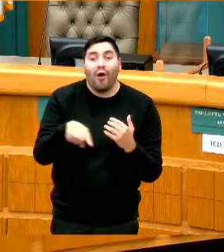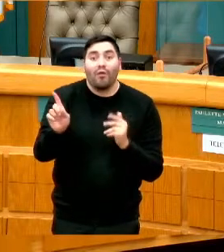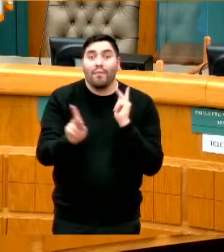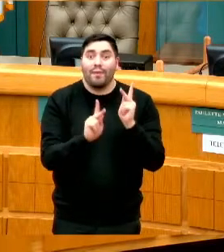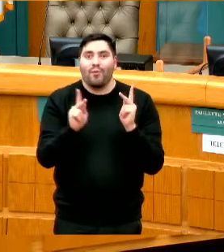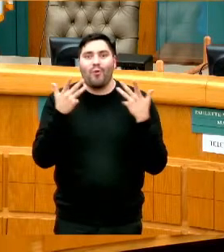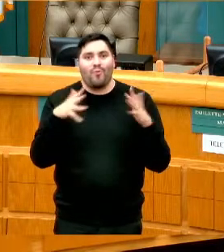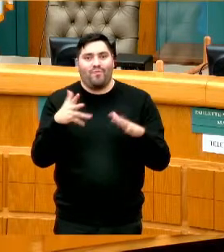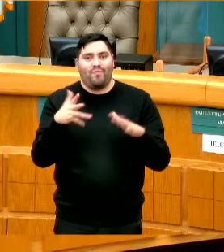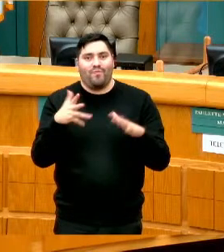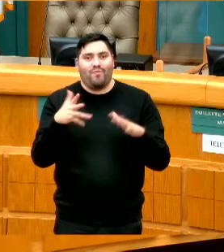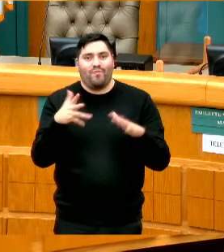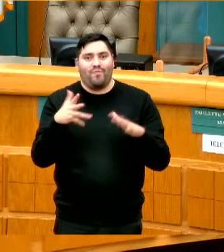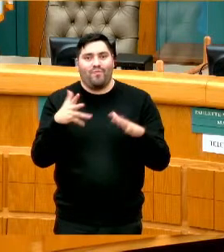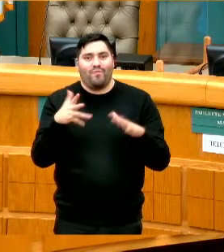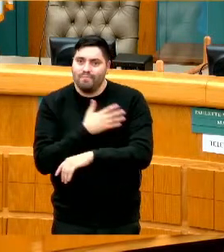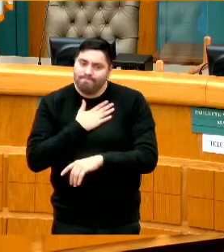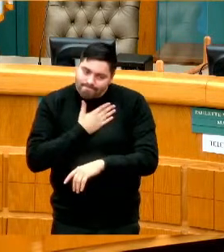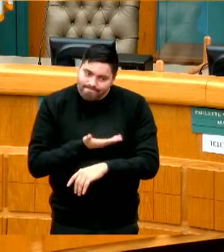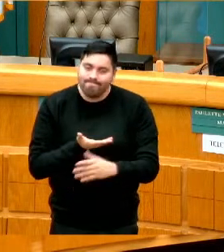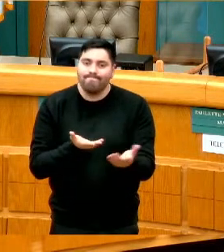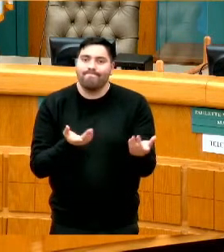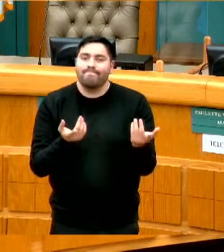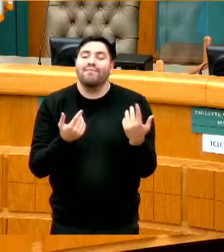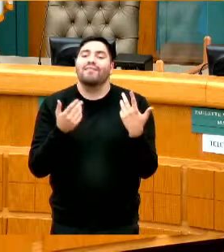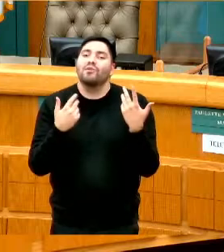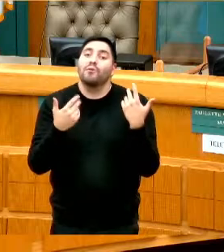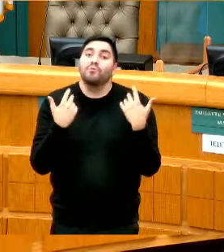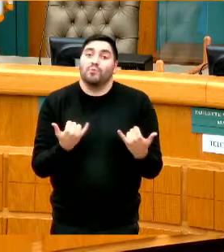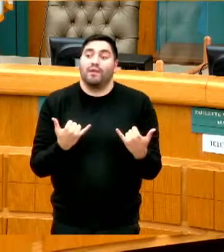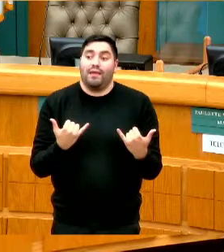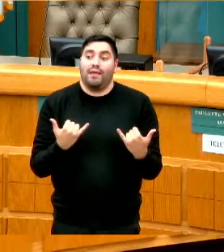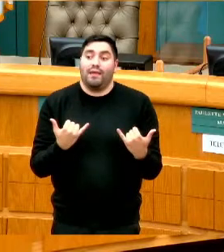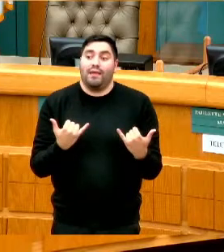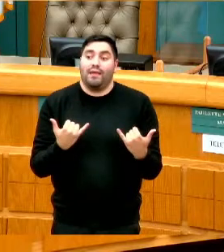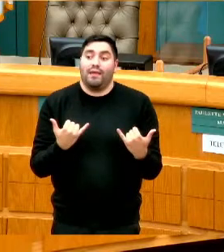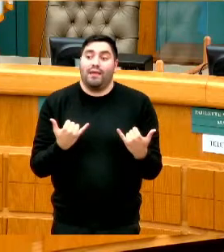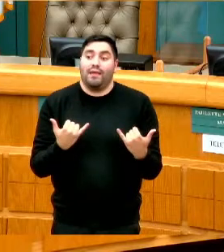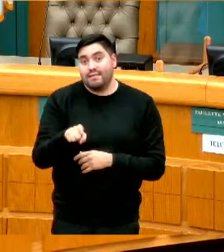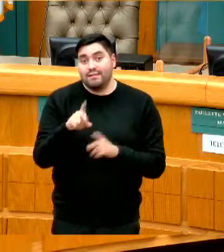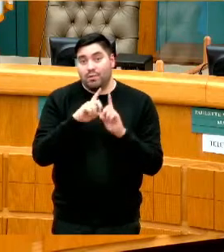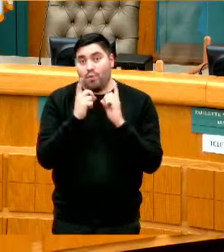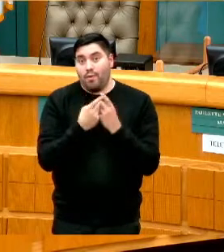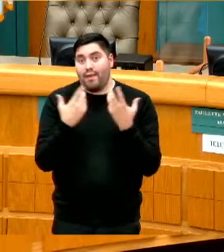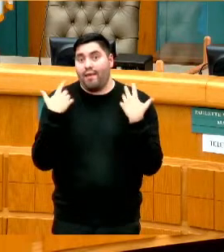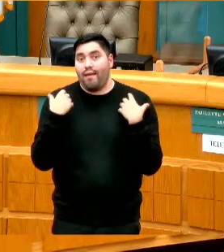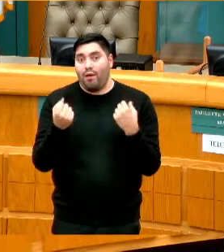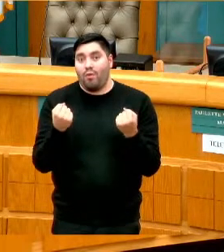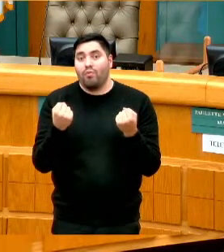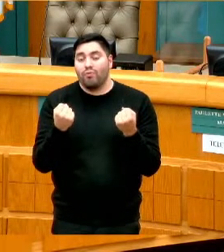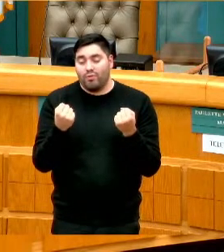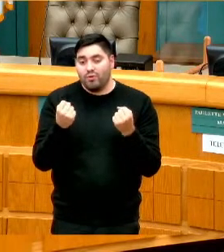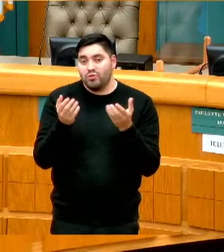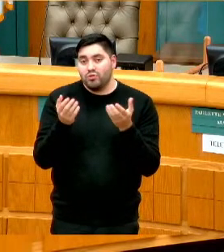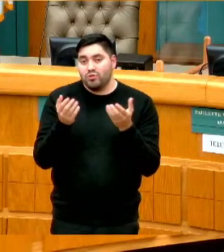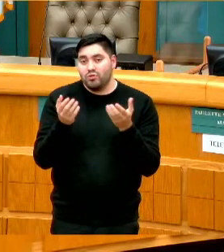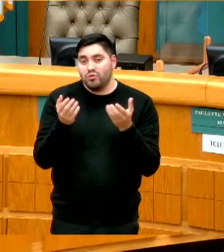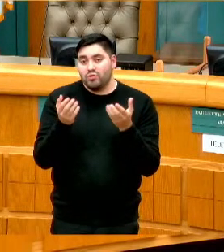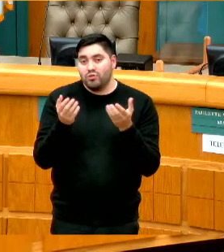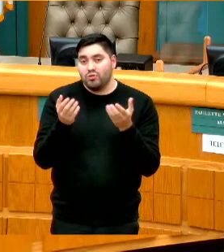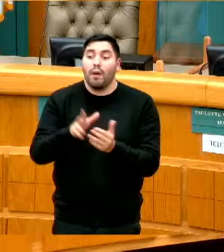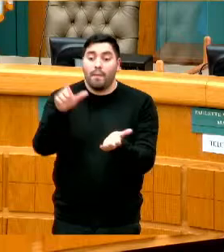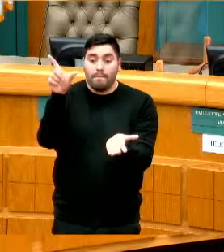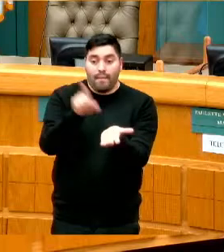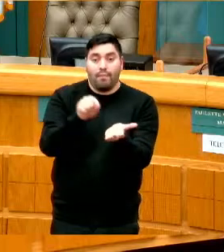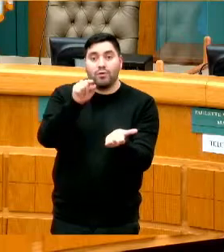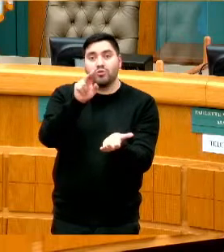receive the COVID-19 vaccination. As of today, the Texas Department of State Health Services has published that Nueces